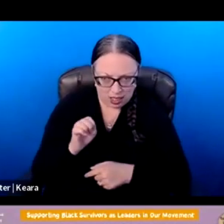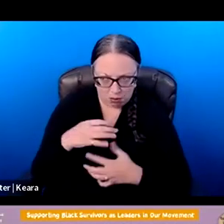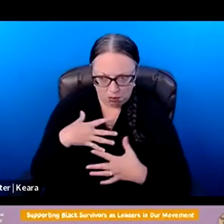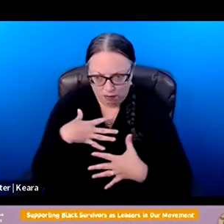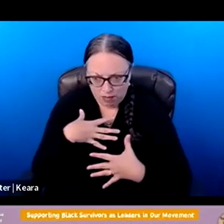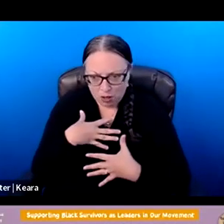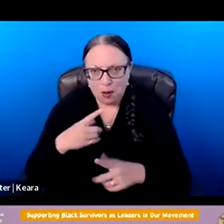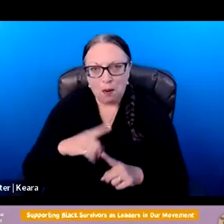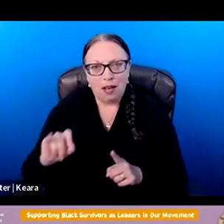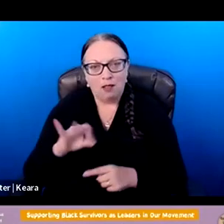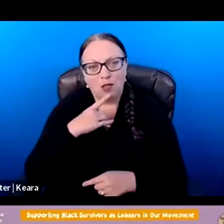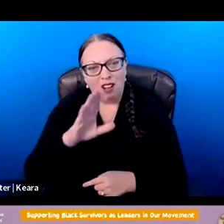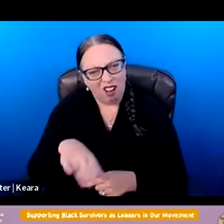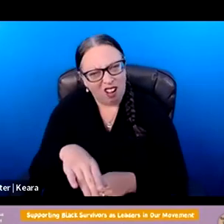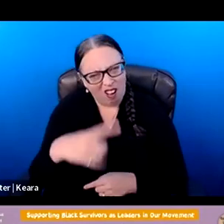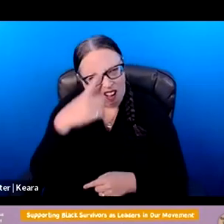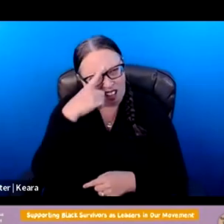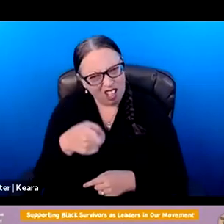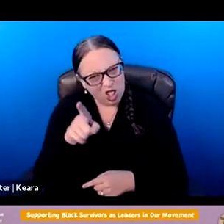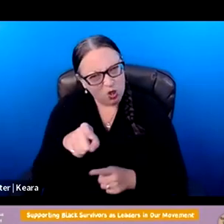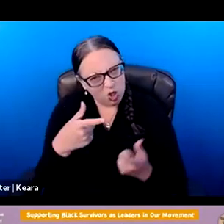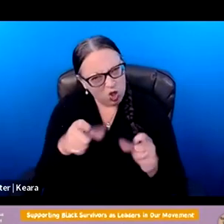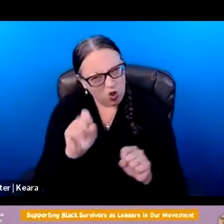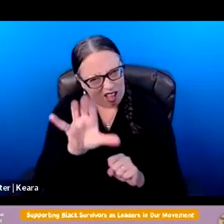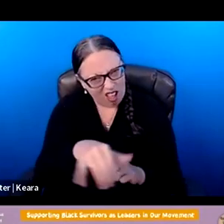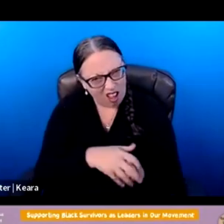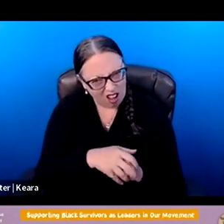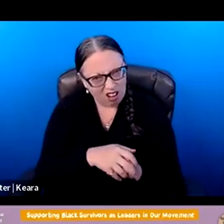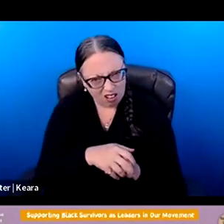to someone, I think you should try that. You know, I really think that could be